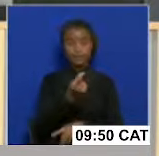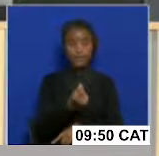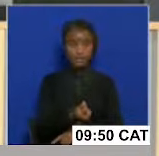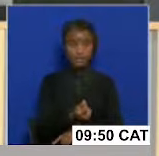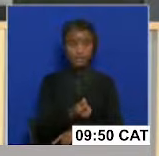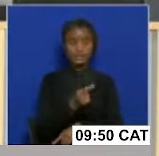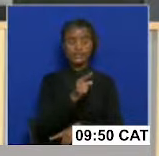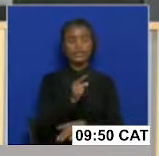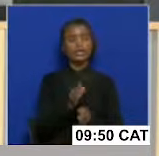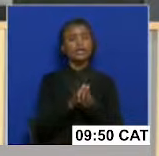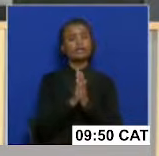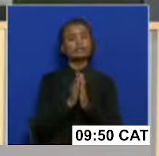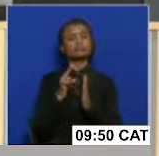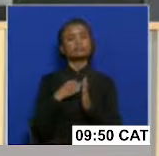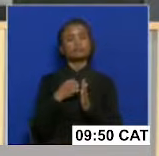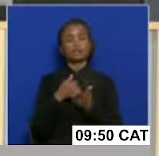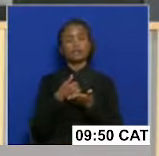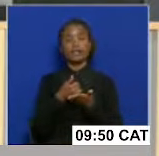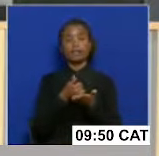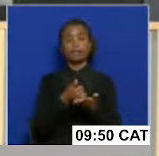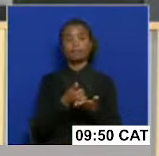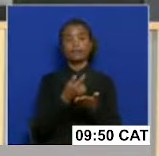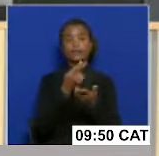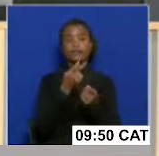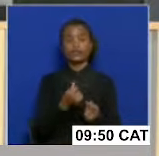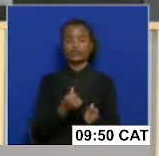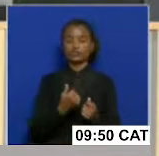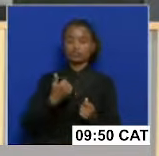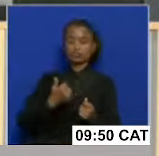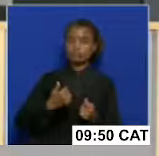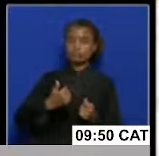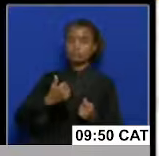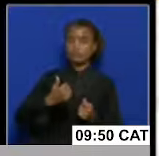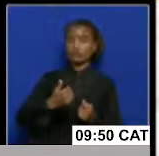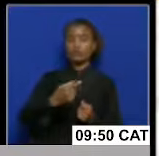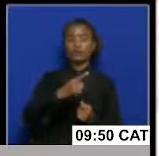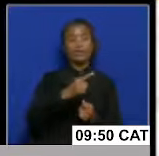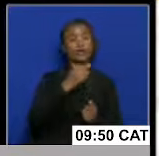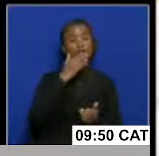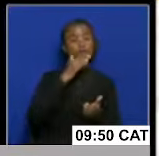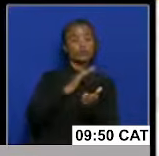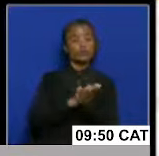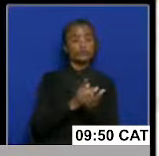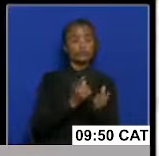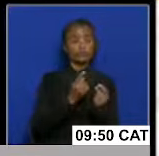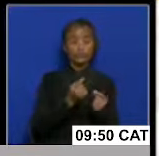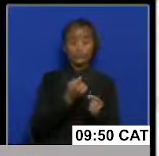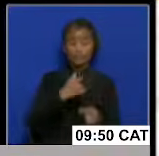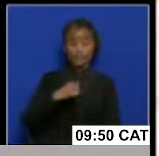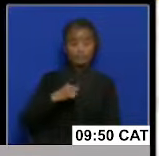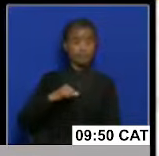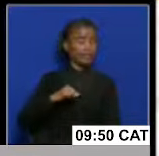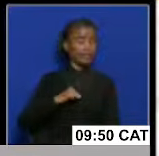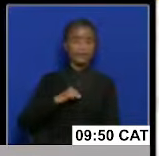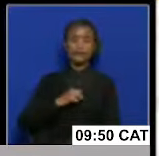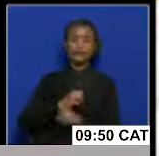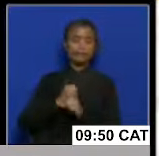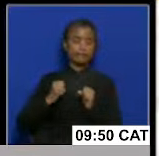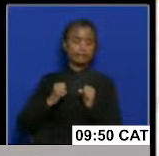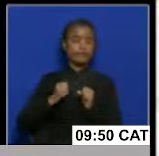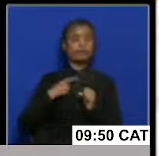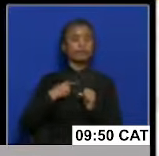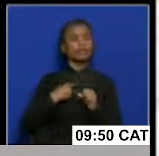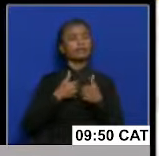assistance were very frequent, and despite promising to do so, he did not pay me back. As his girlfriend, I made plans